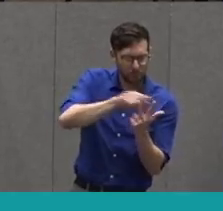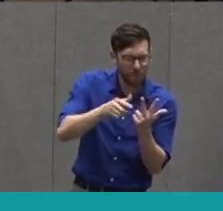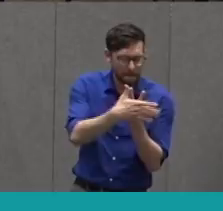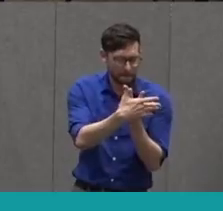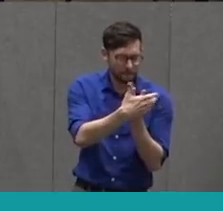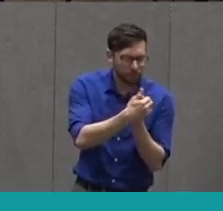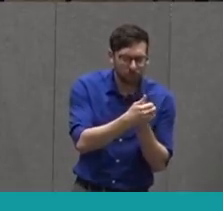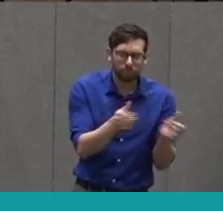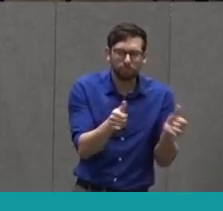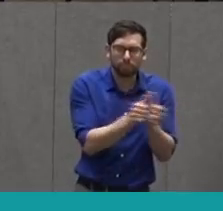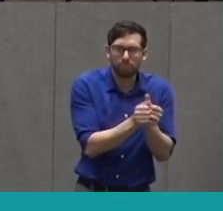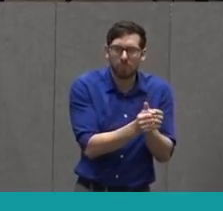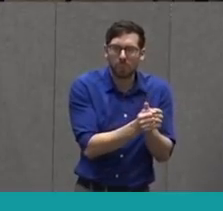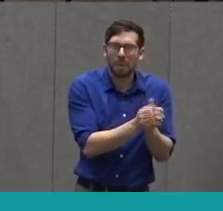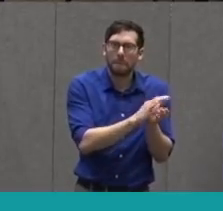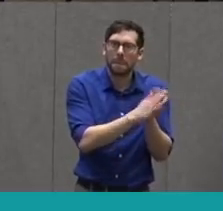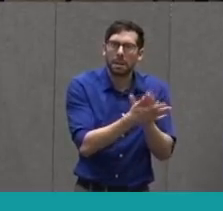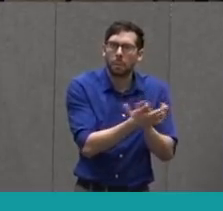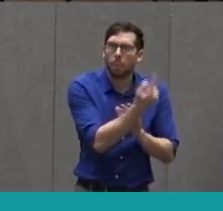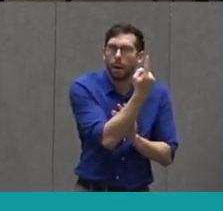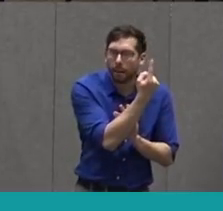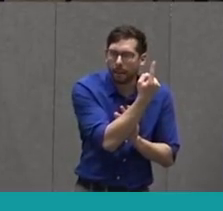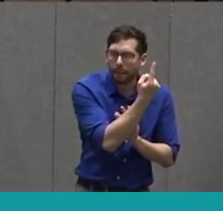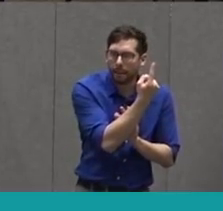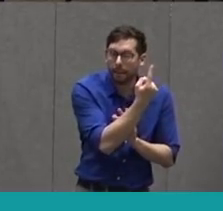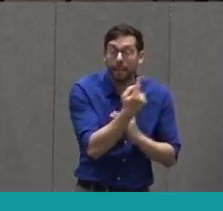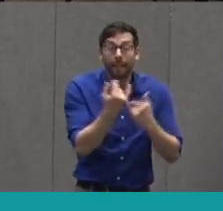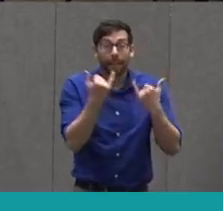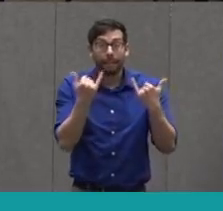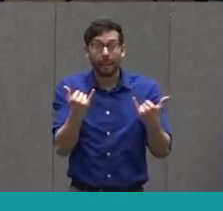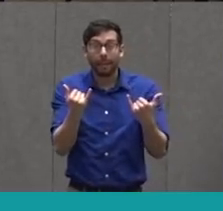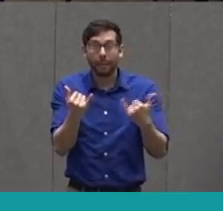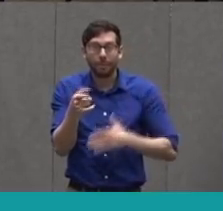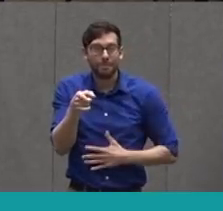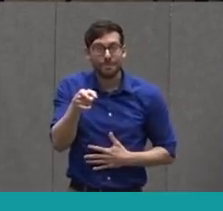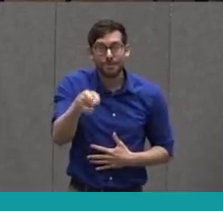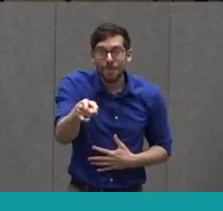you. Use your five senses. What are those again?